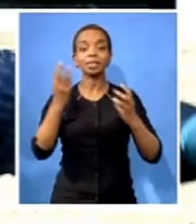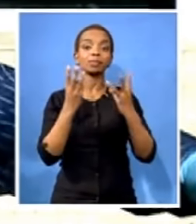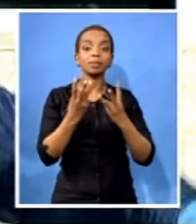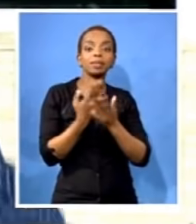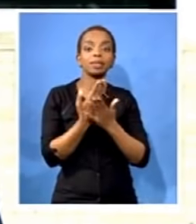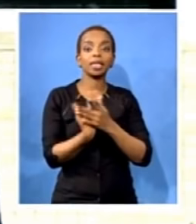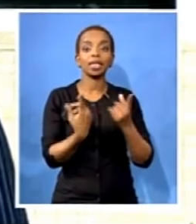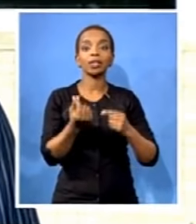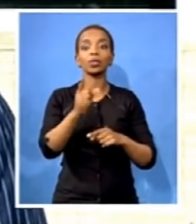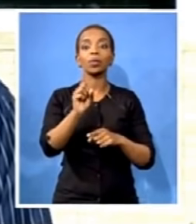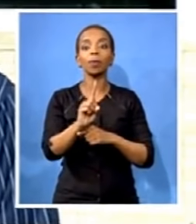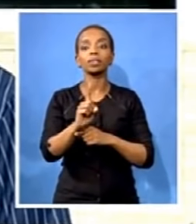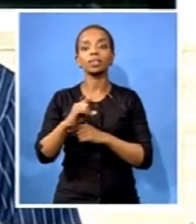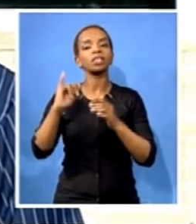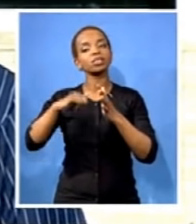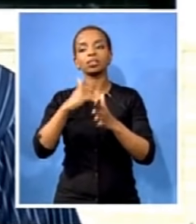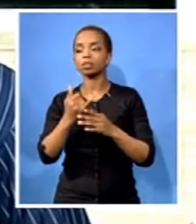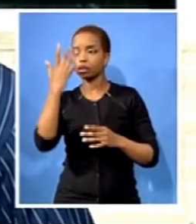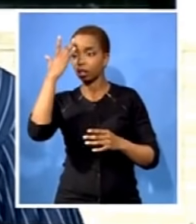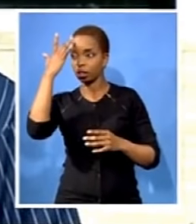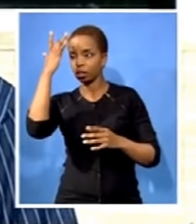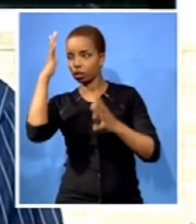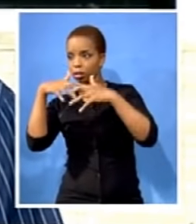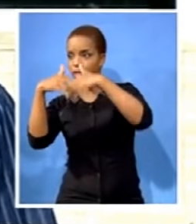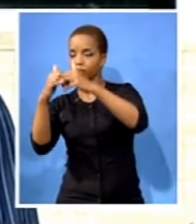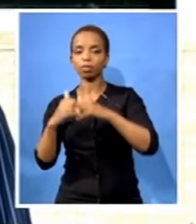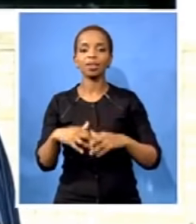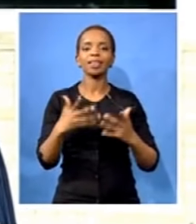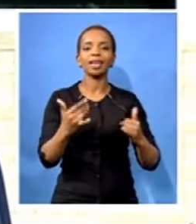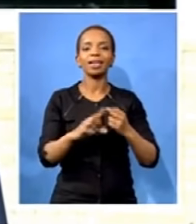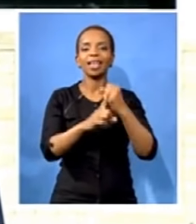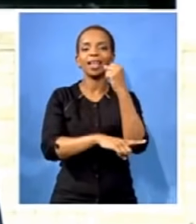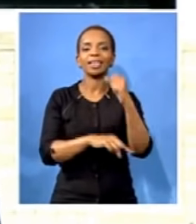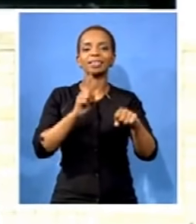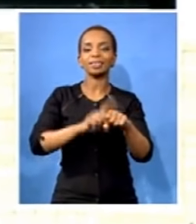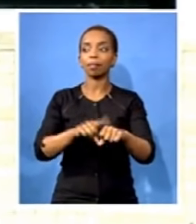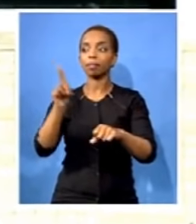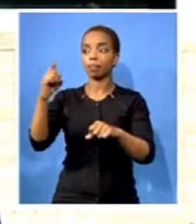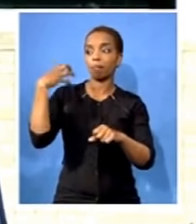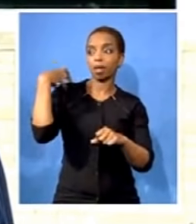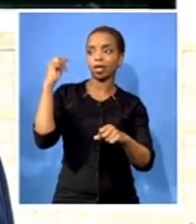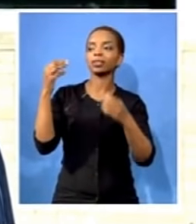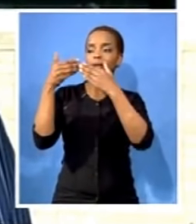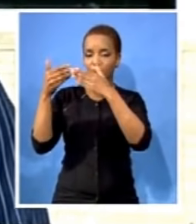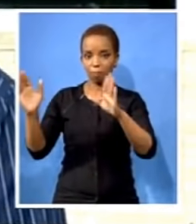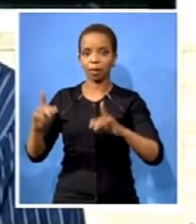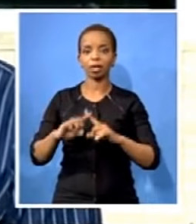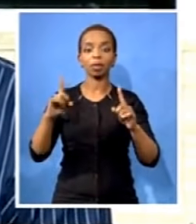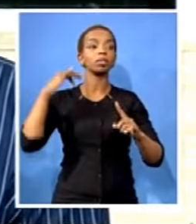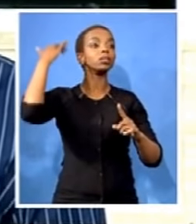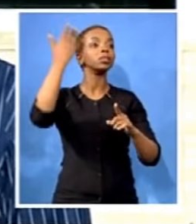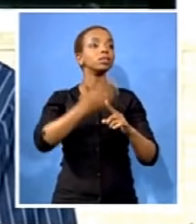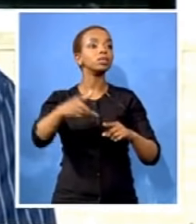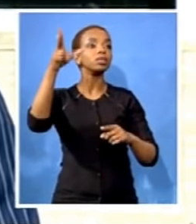have opened it, and then that will be it. You'll never see it again. You'll hear it in another newspaper as a headline